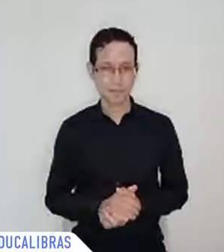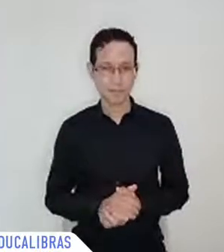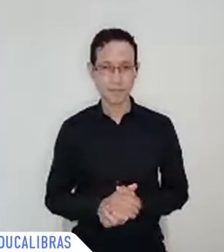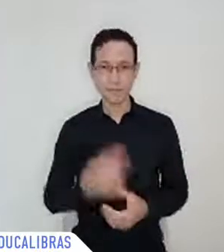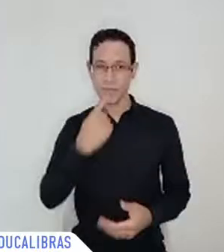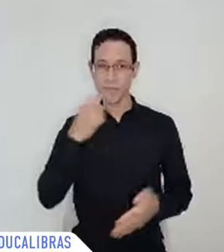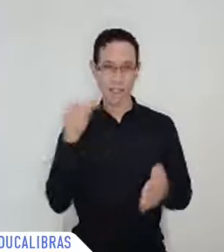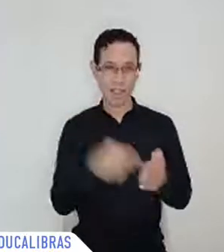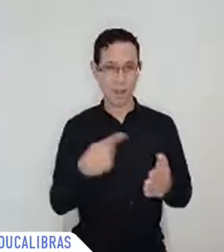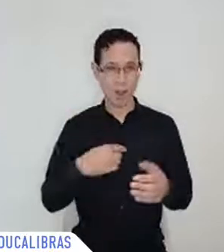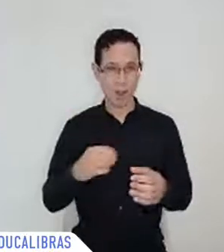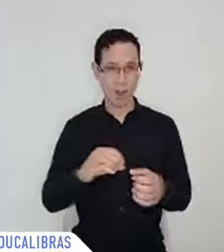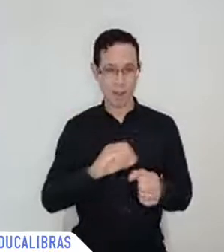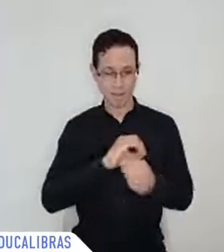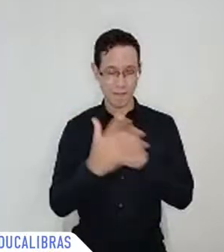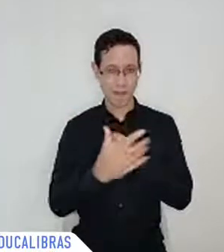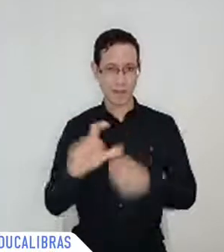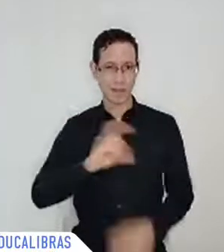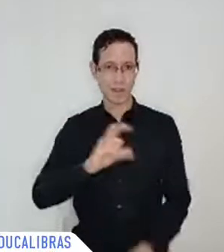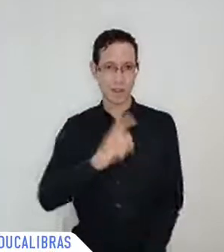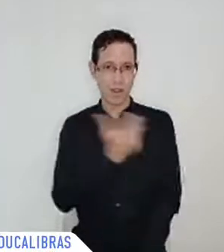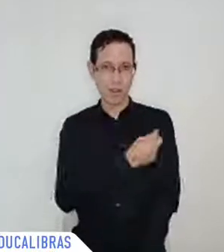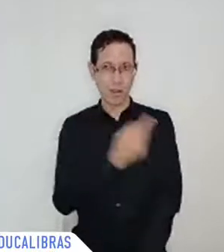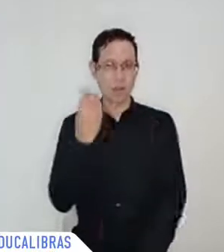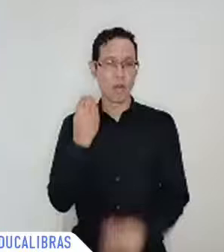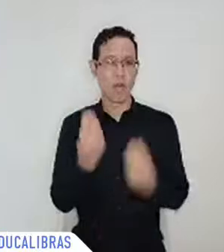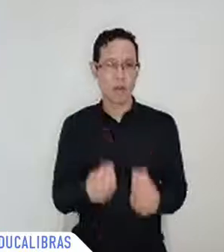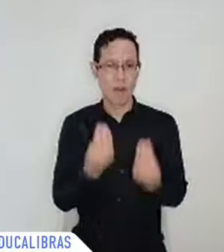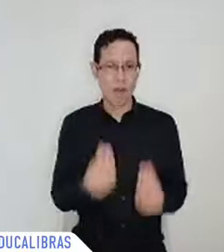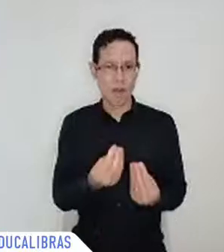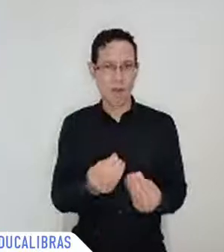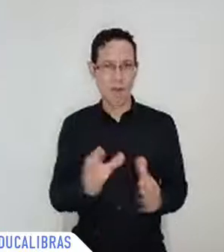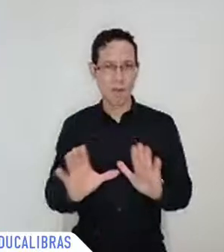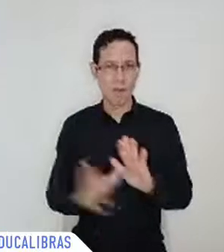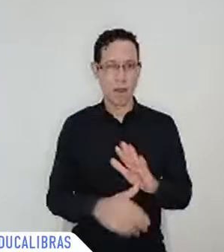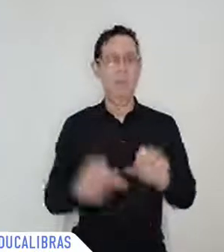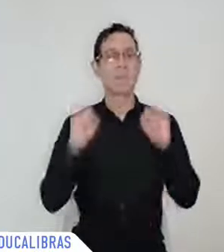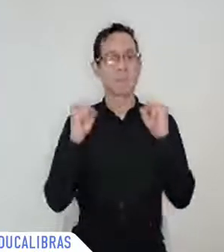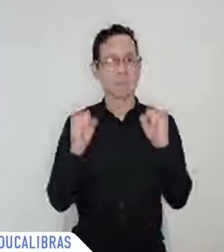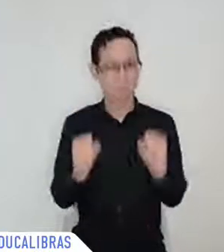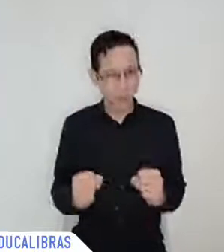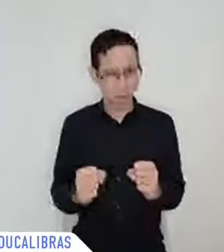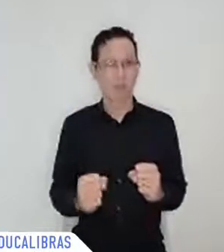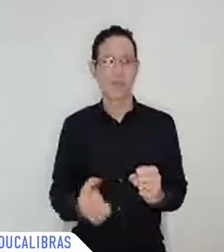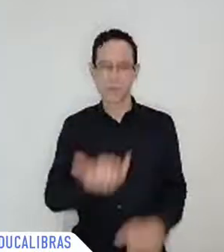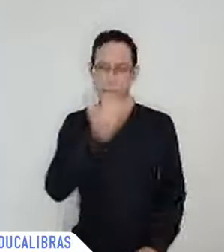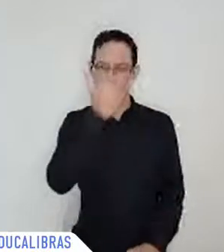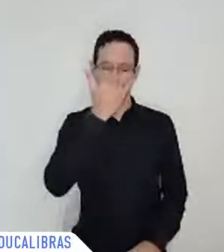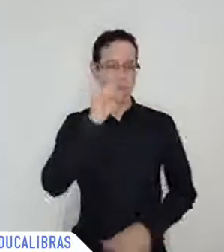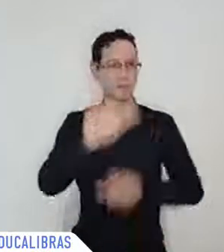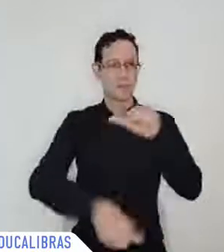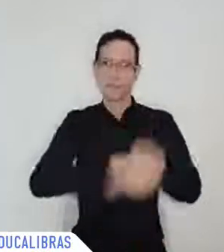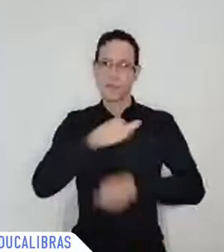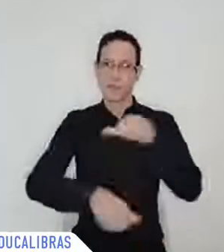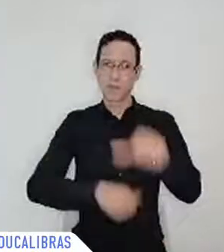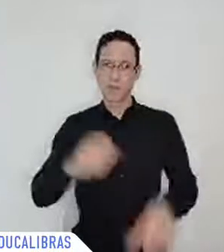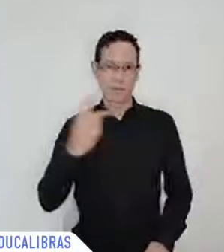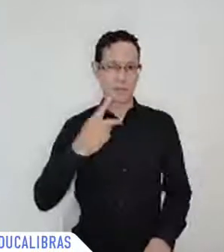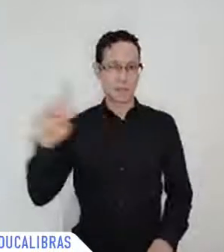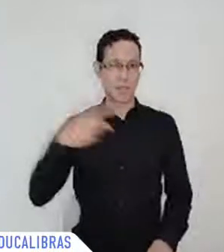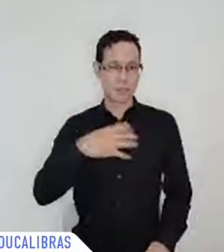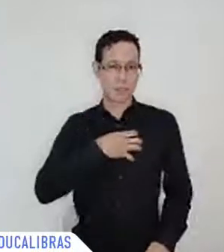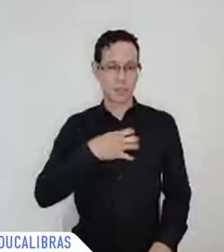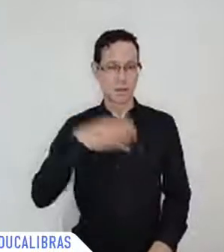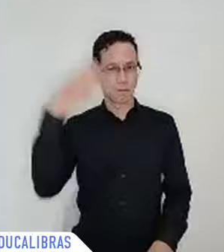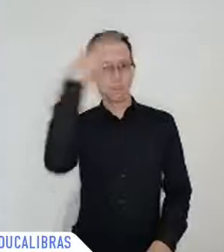of corruption against the family of Bolsonaro, but when you have something as clear as the corruption in